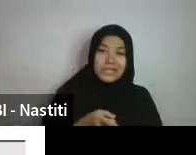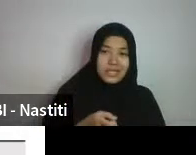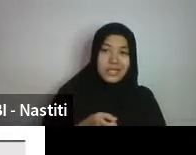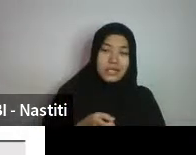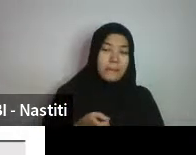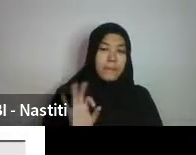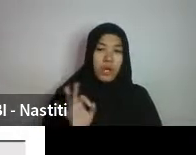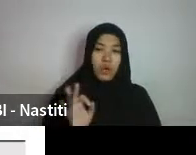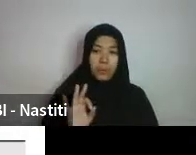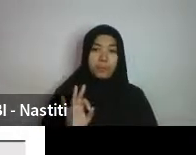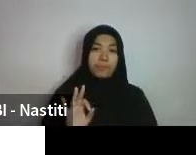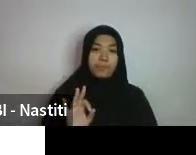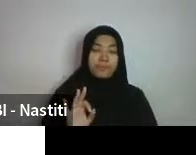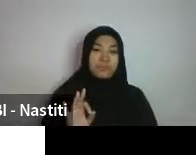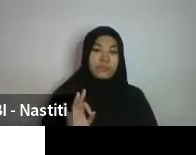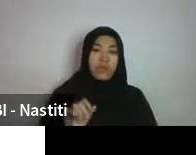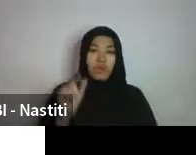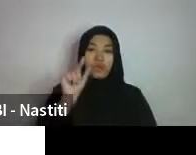services.